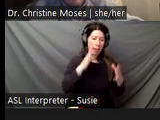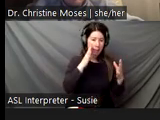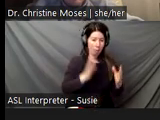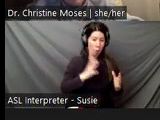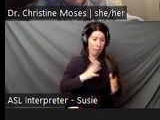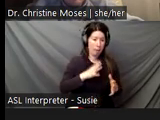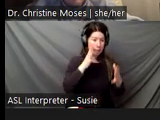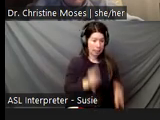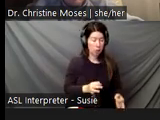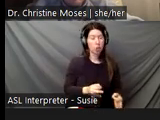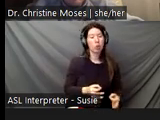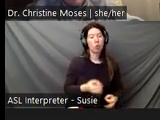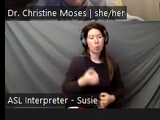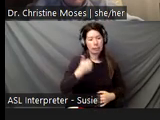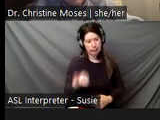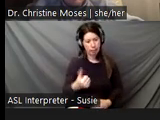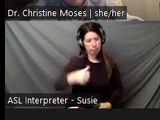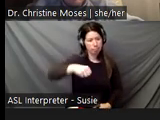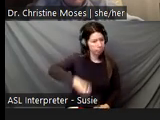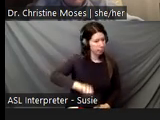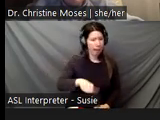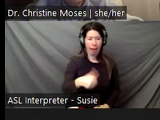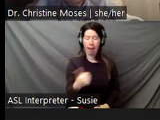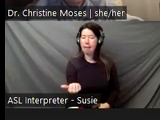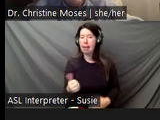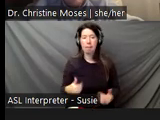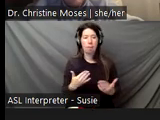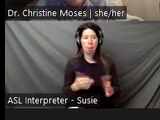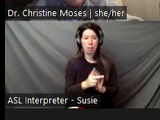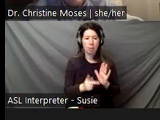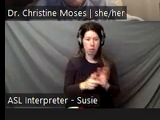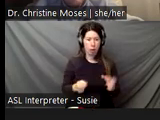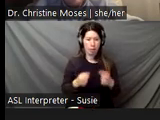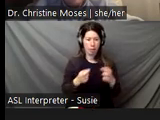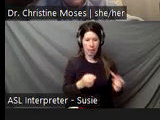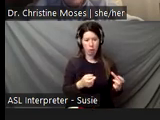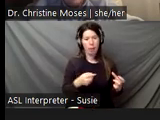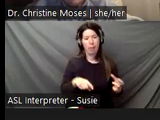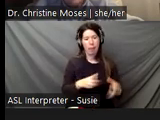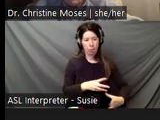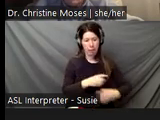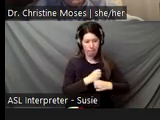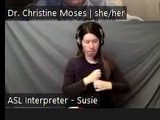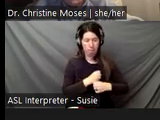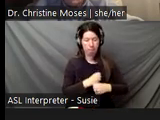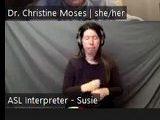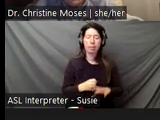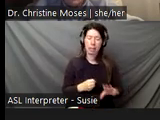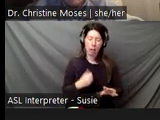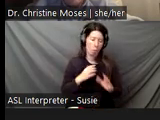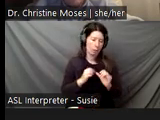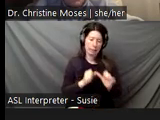proposed policy recommendation that is put before it. And maybe just so we get it in your head, I'll just keep